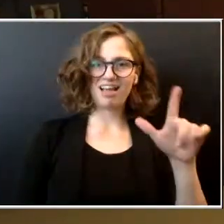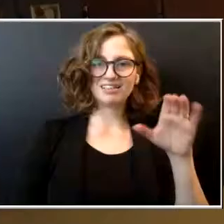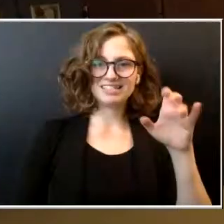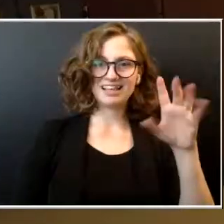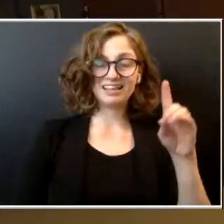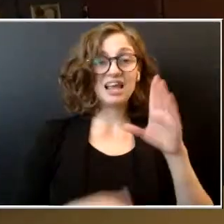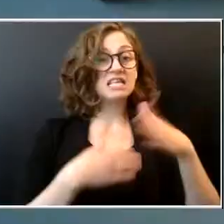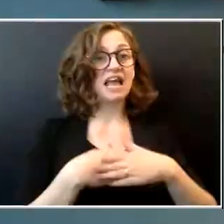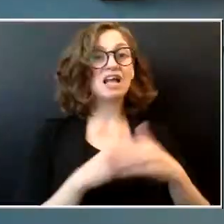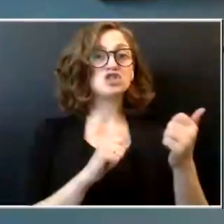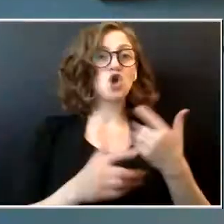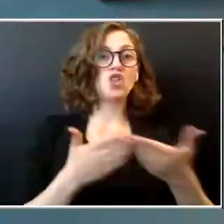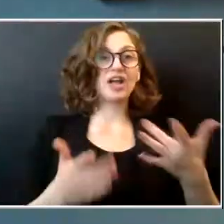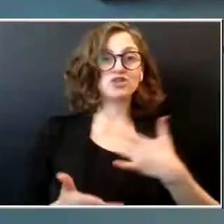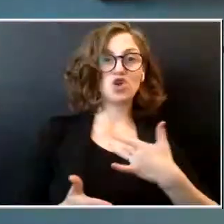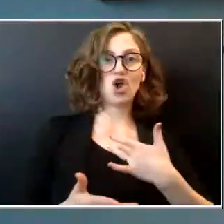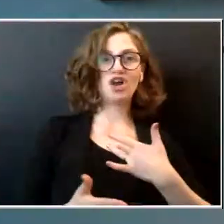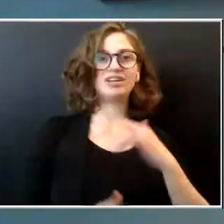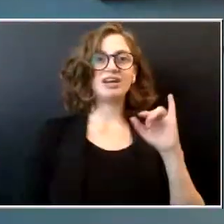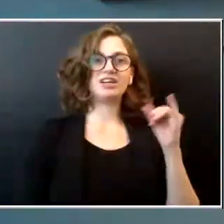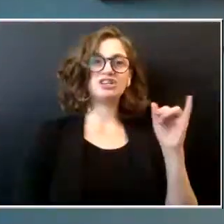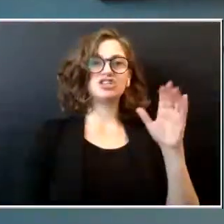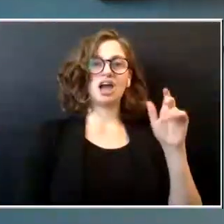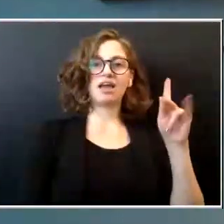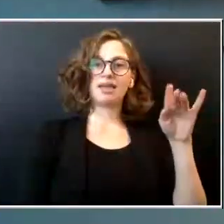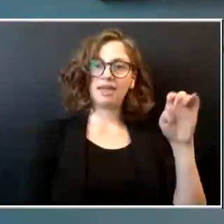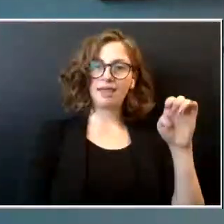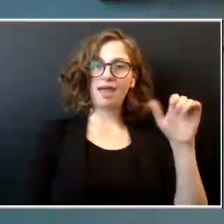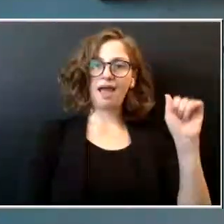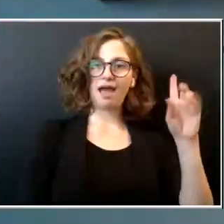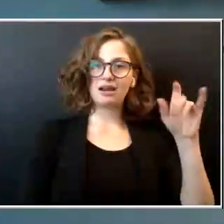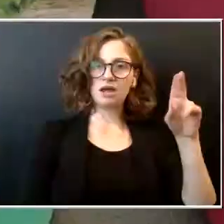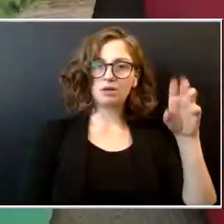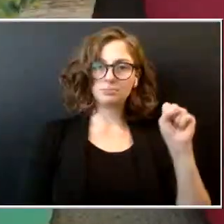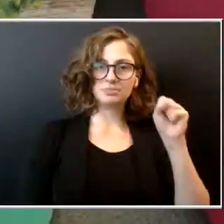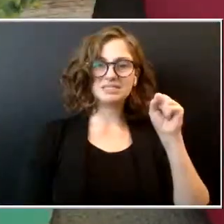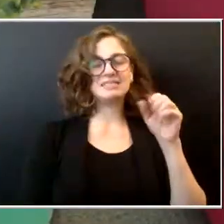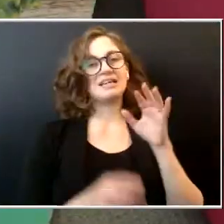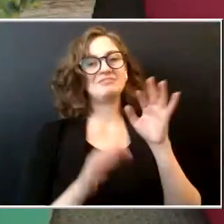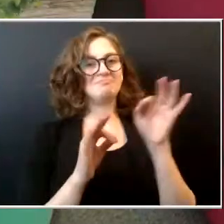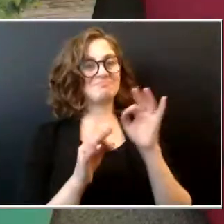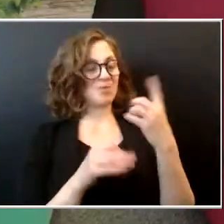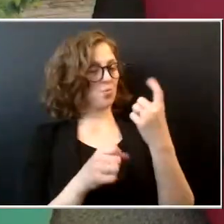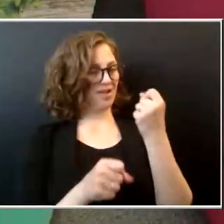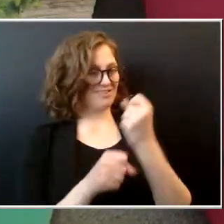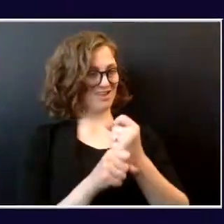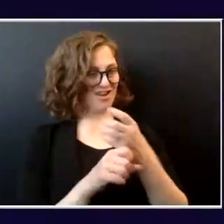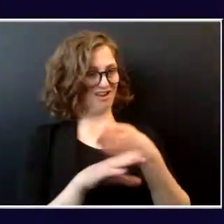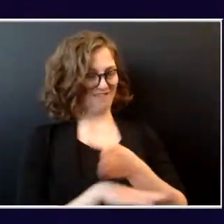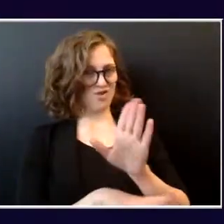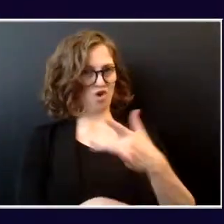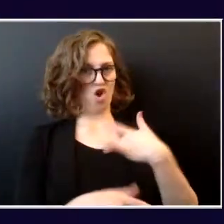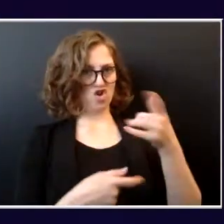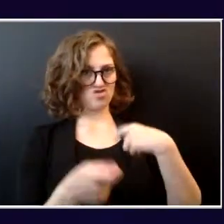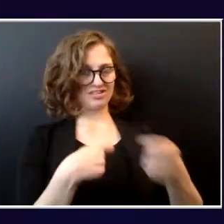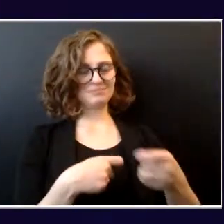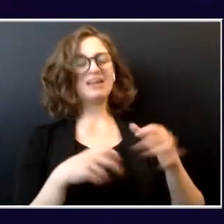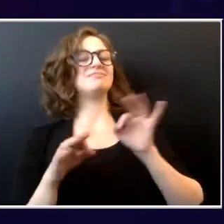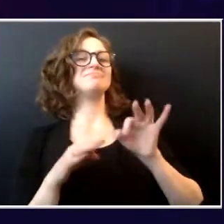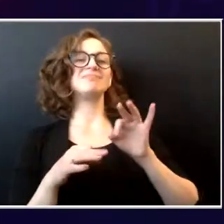in with Jackie Adams a year after her heart transplant, how she says getting COVID led to a life-saving